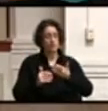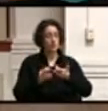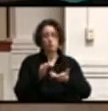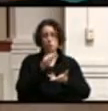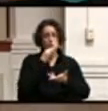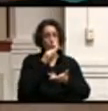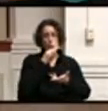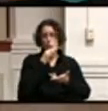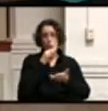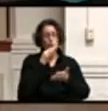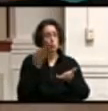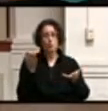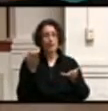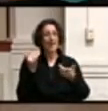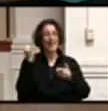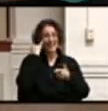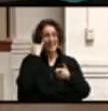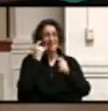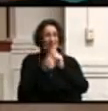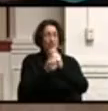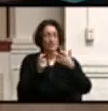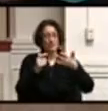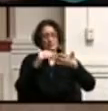would yield major